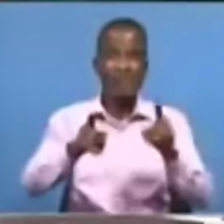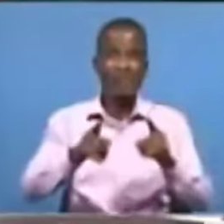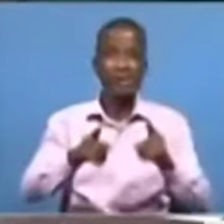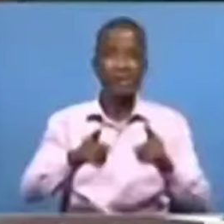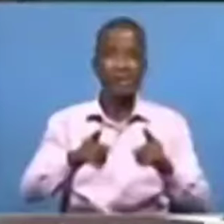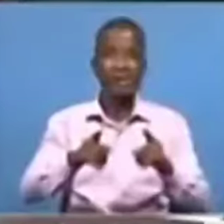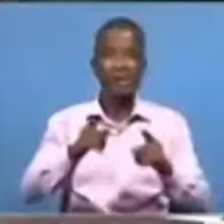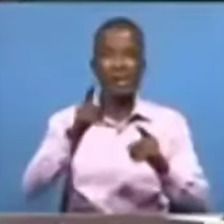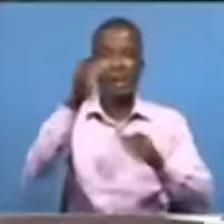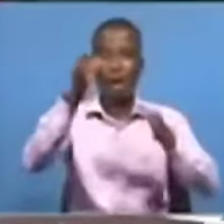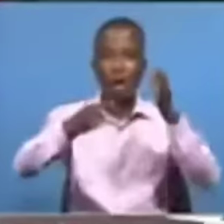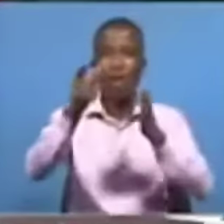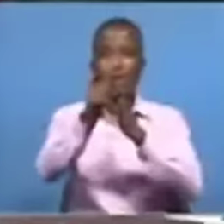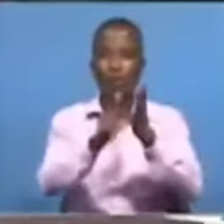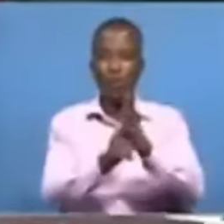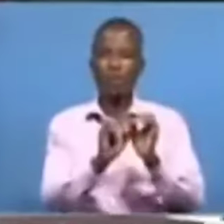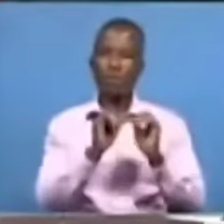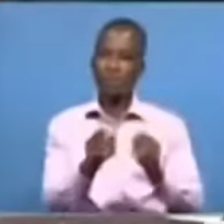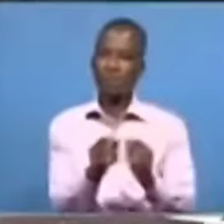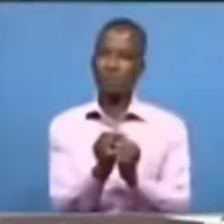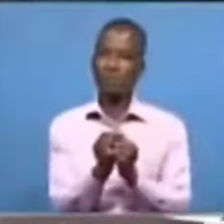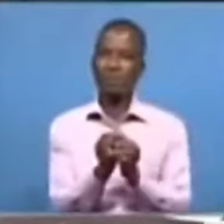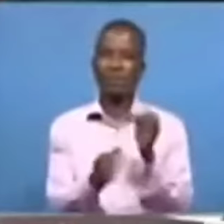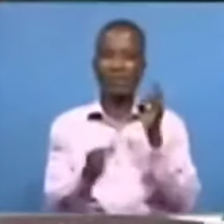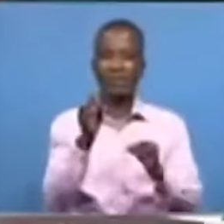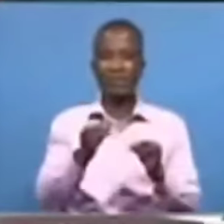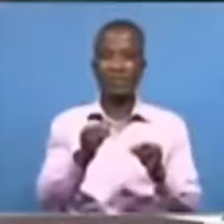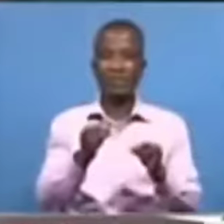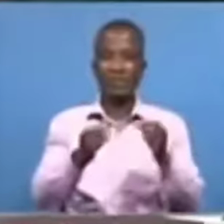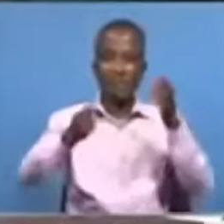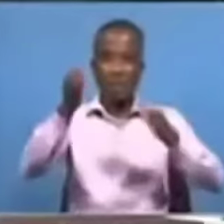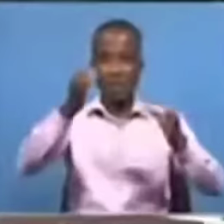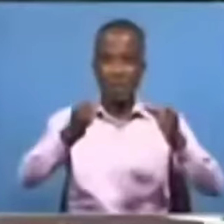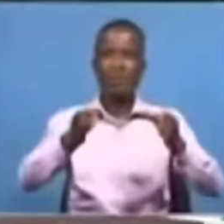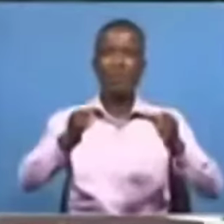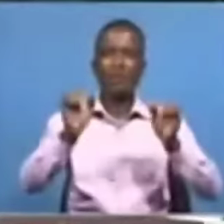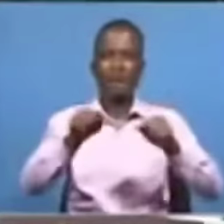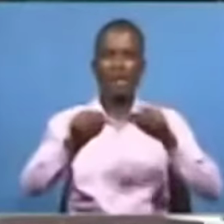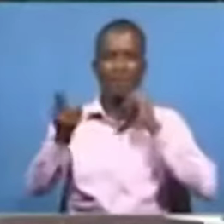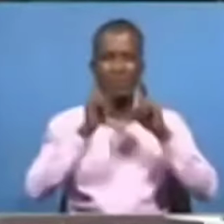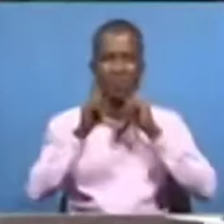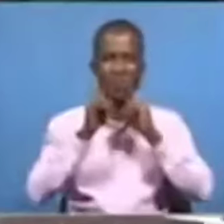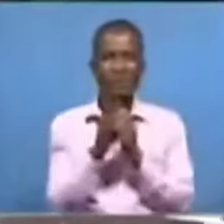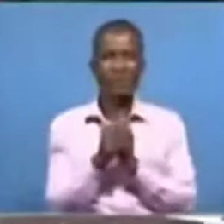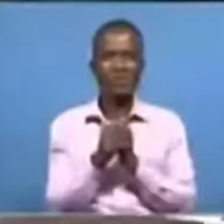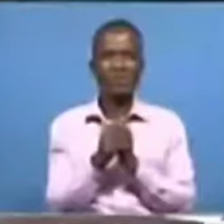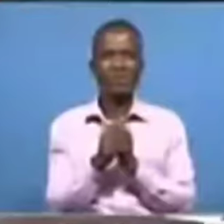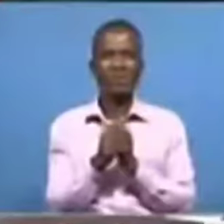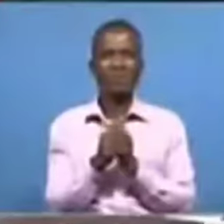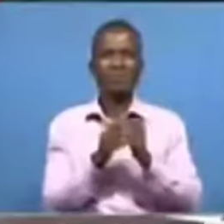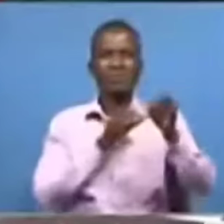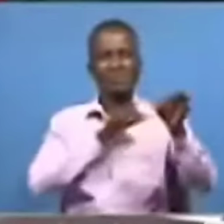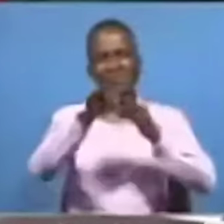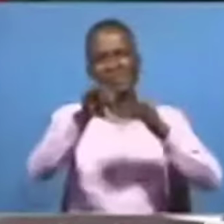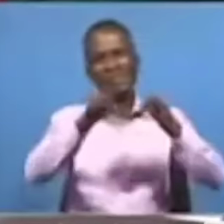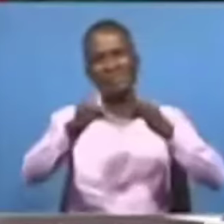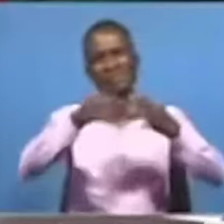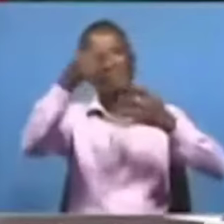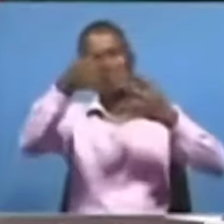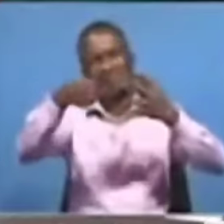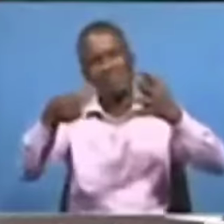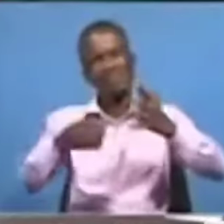ɛna yɛ mmara bɛno nso nkyerɛ sɛ bɛsa wone court nya adwene a wontimi nka wasɛm ɛyɛ me nua kasa no ɔma decision bi